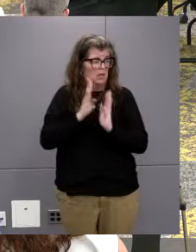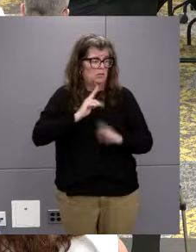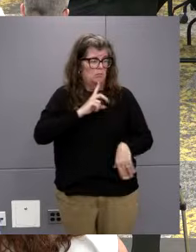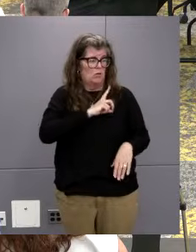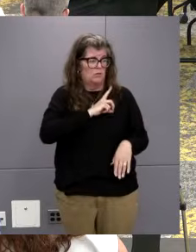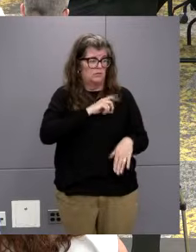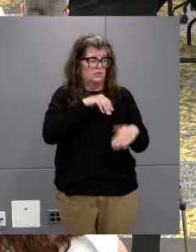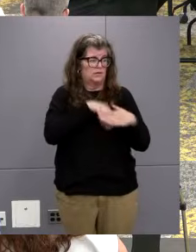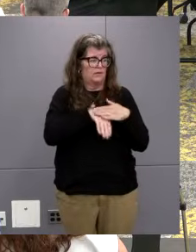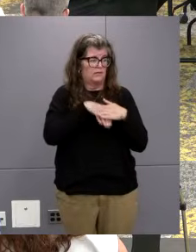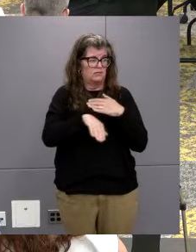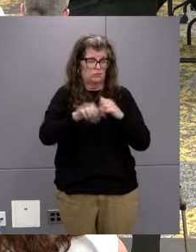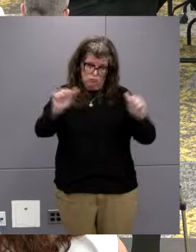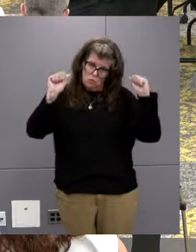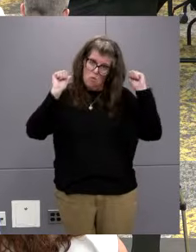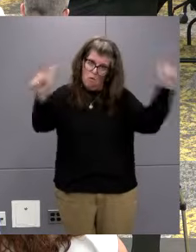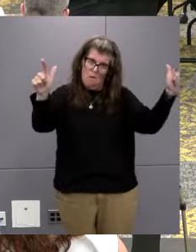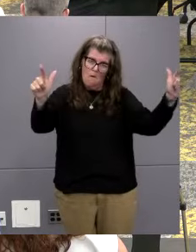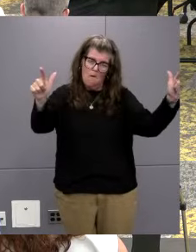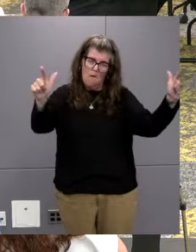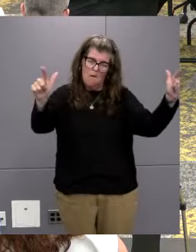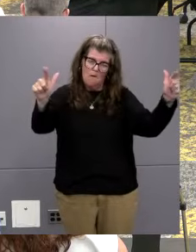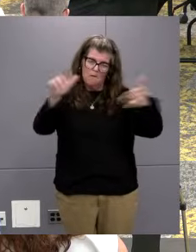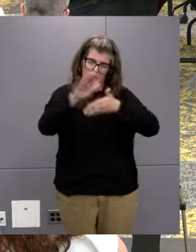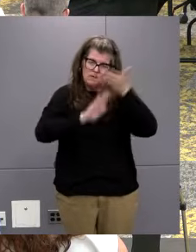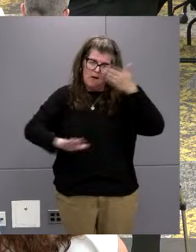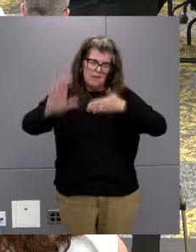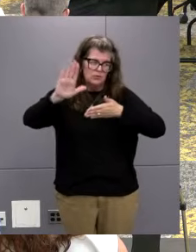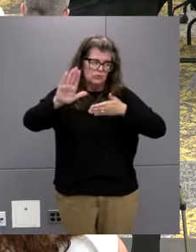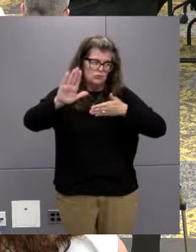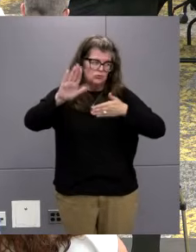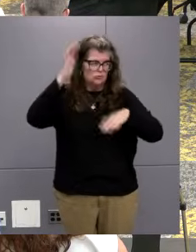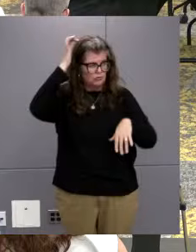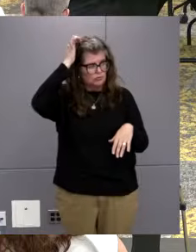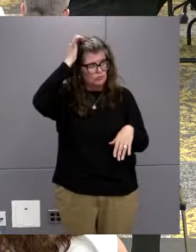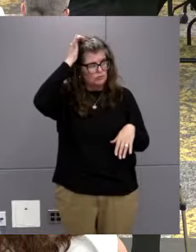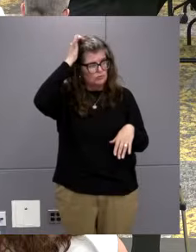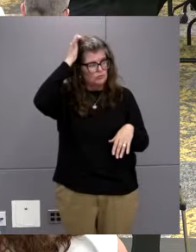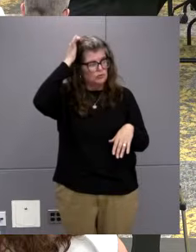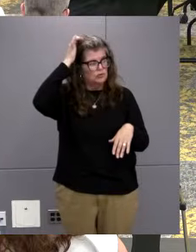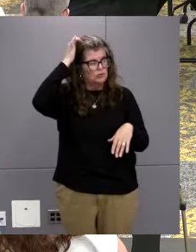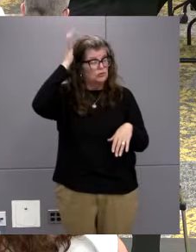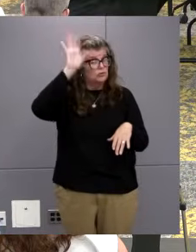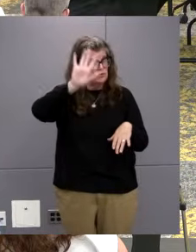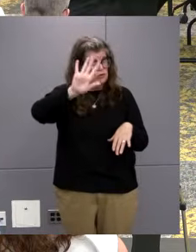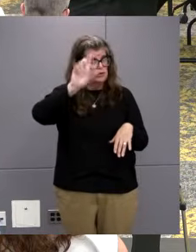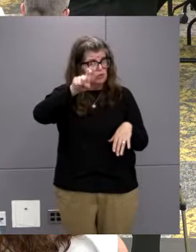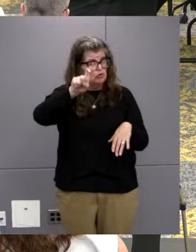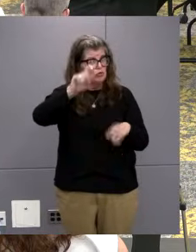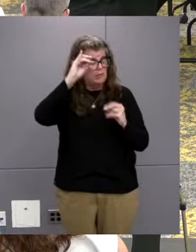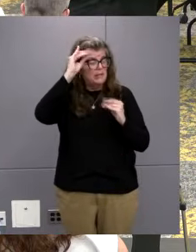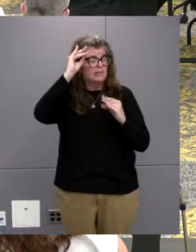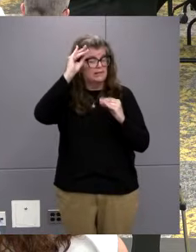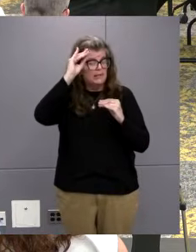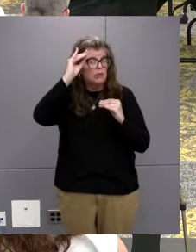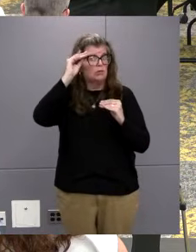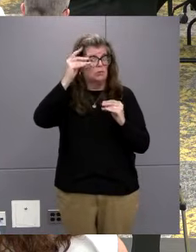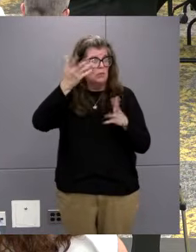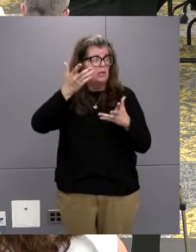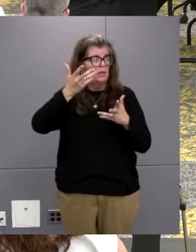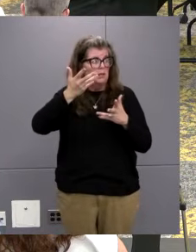has access to all of college and be considered when expanding security measures. Second. Second.